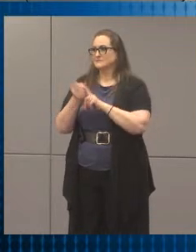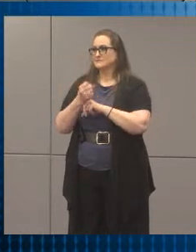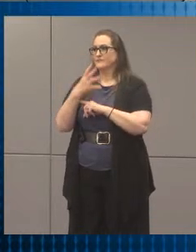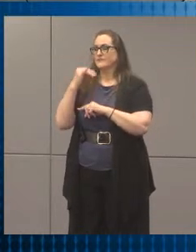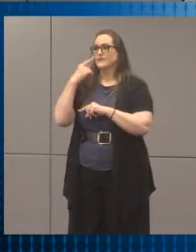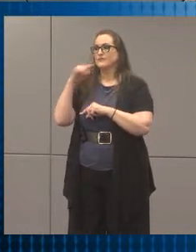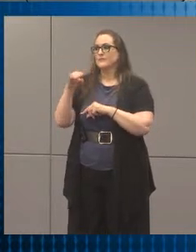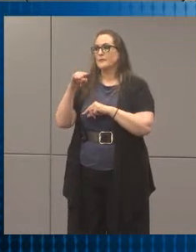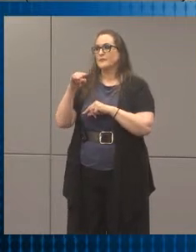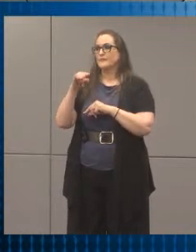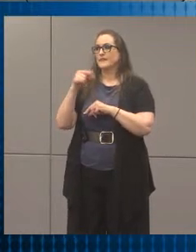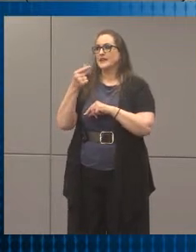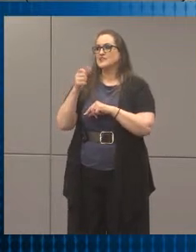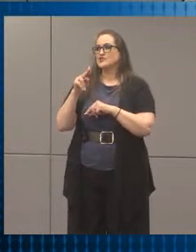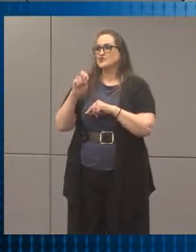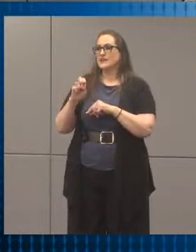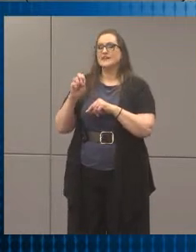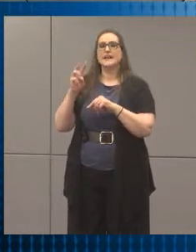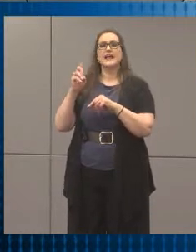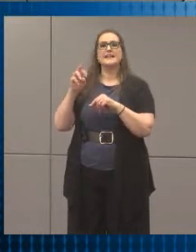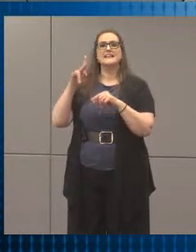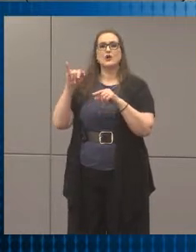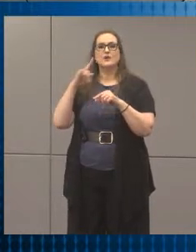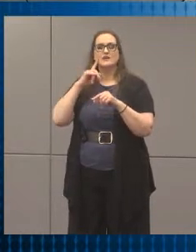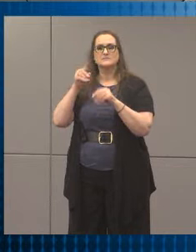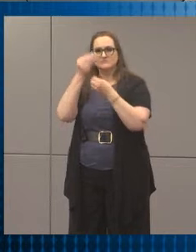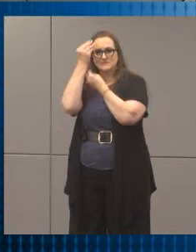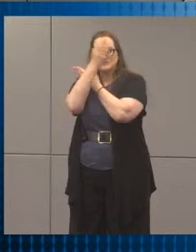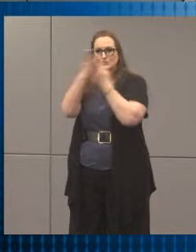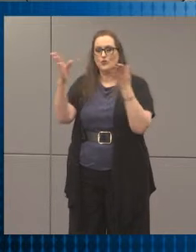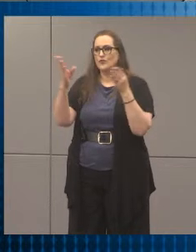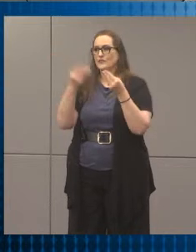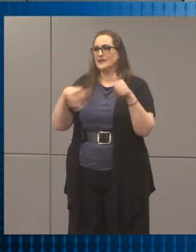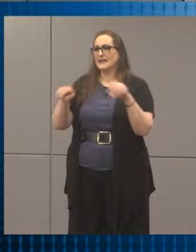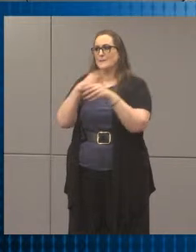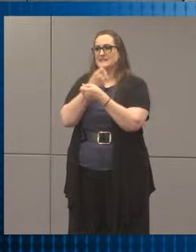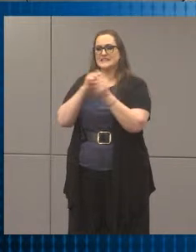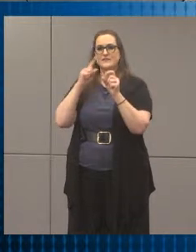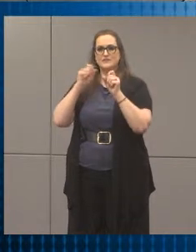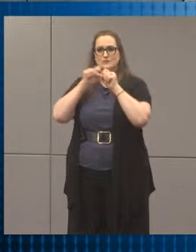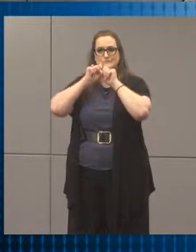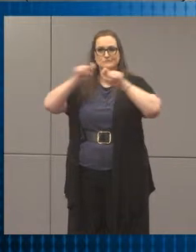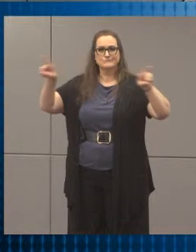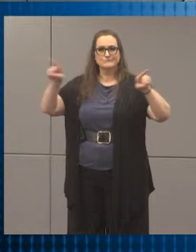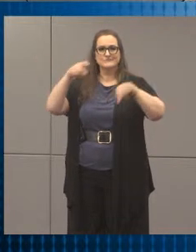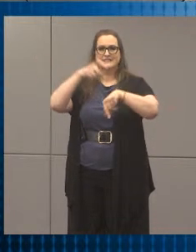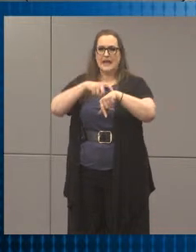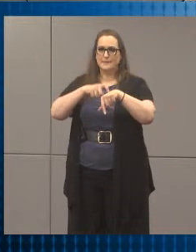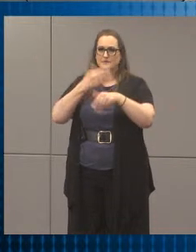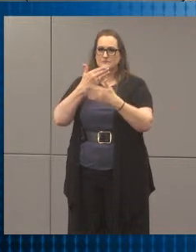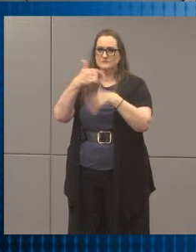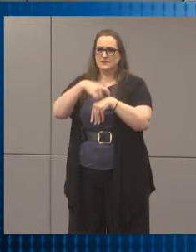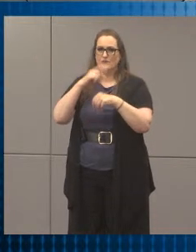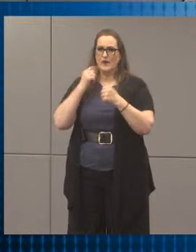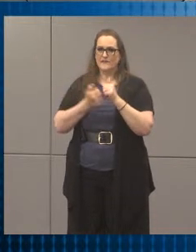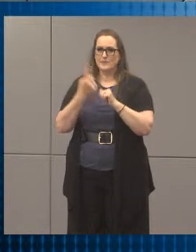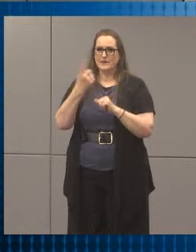per the Gene Cleric disclosure of campus safety security policy. So we put that out in a timely manner for everybody.